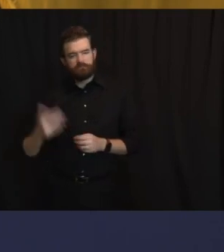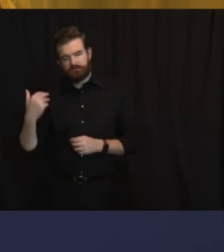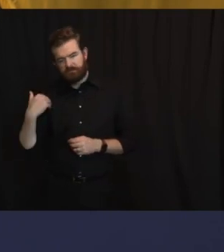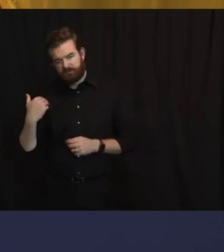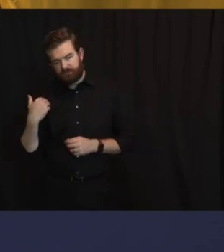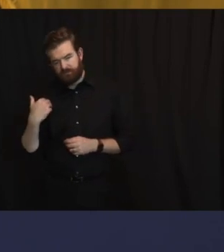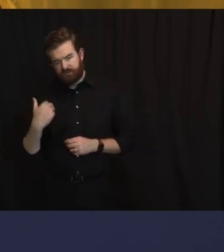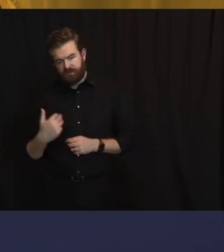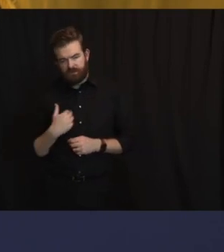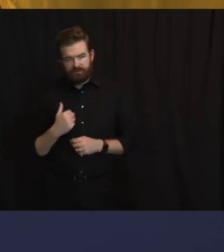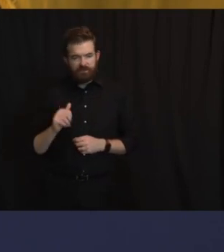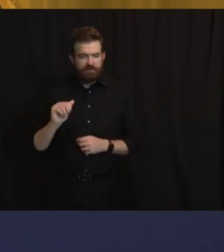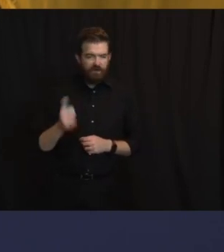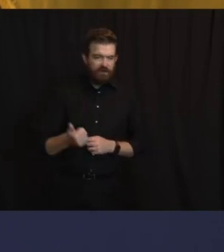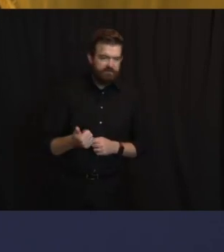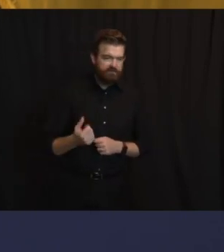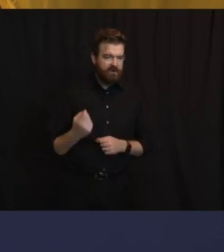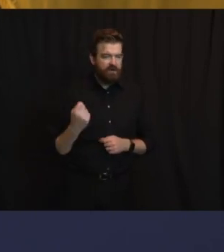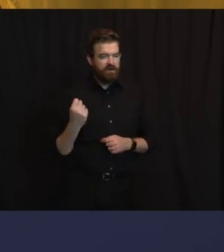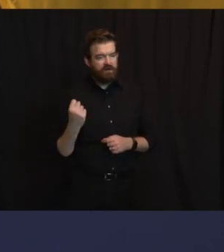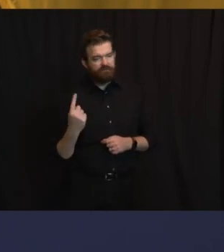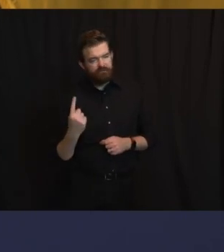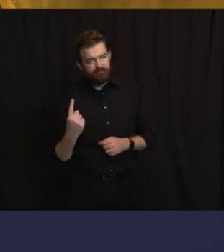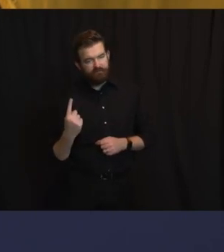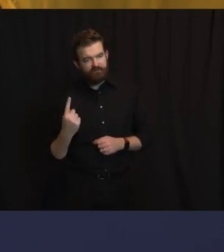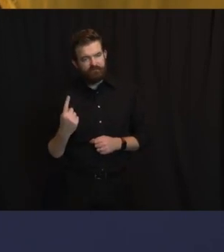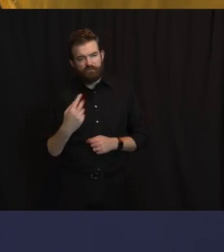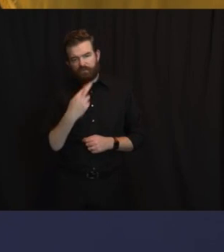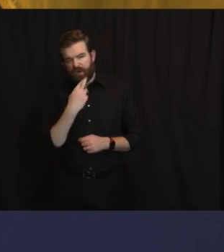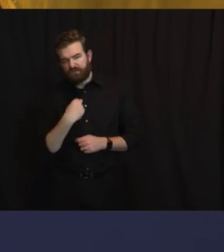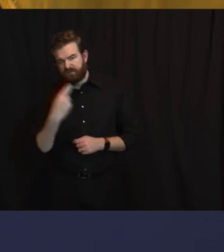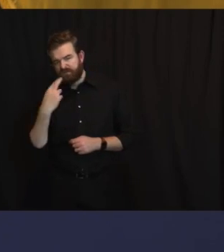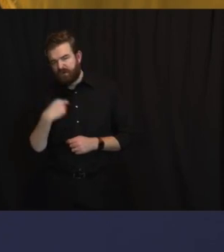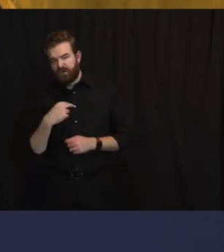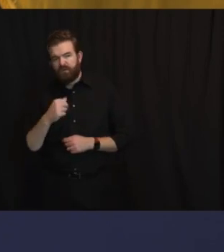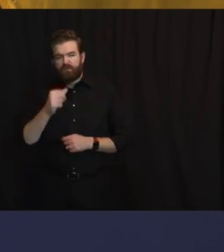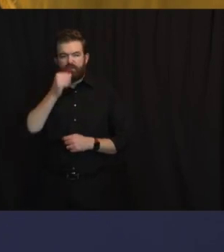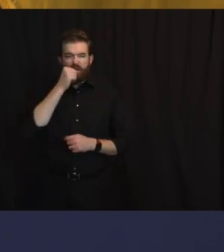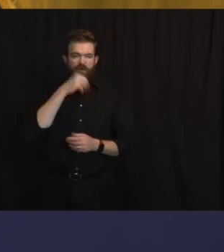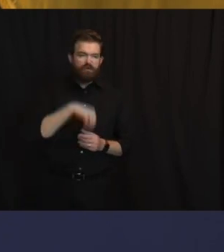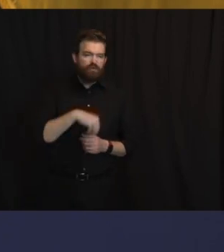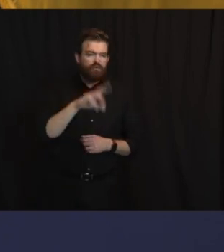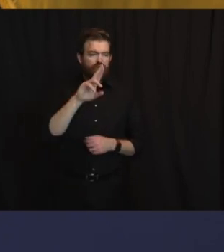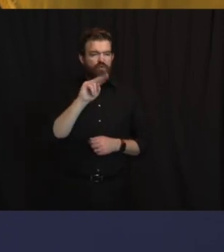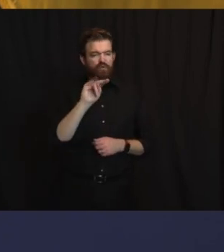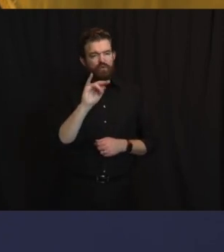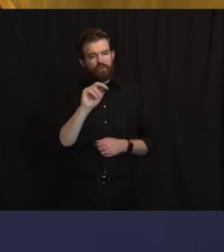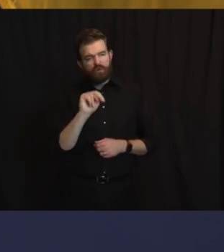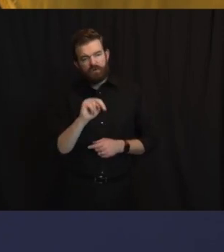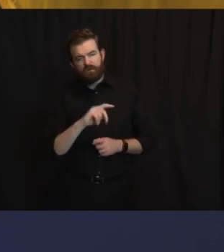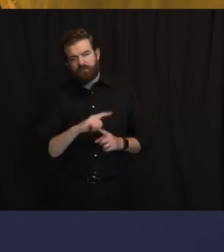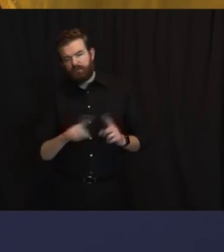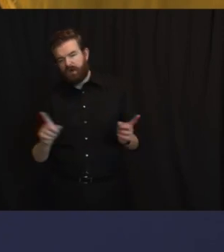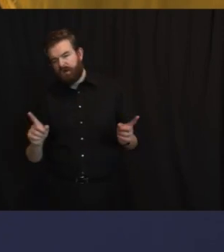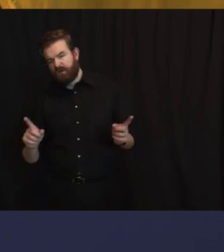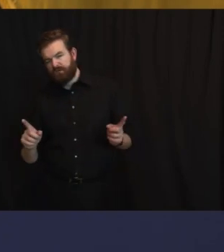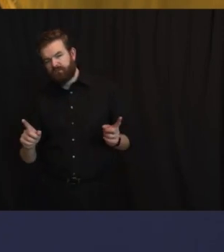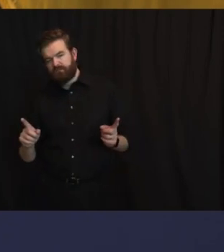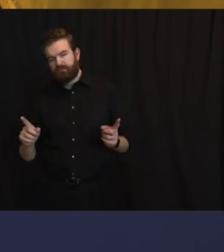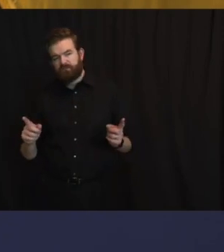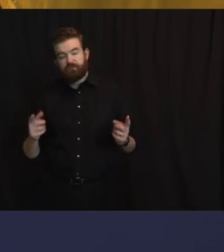11 establishments, was it in Union County? 66. Yeah, out of 66 stops. That, you know, you're batting over